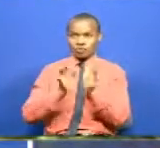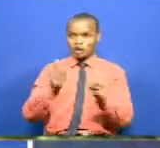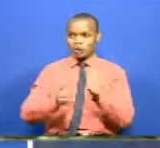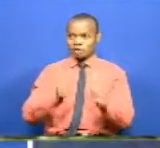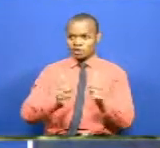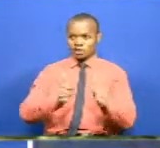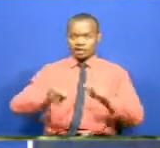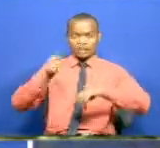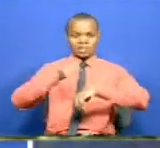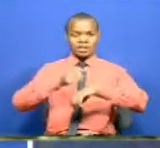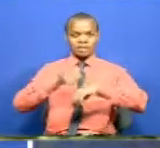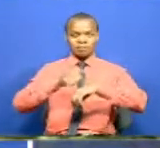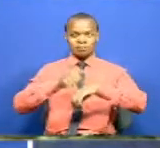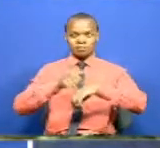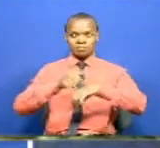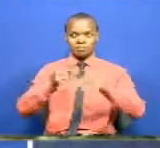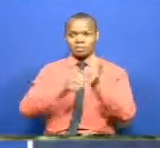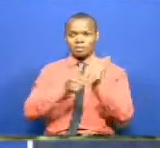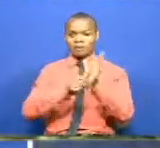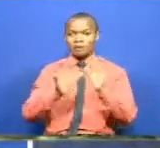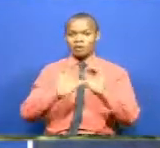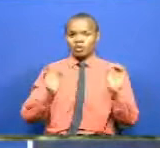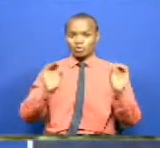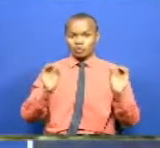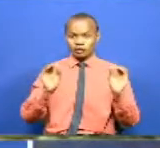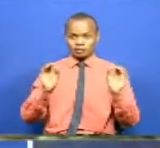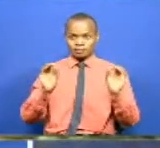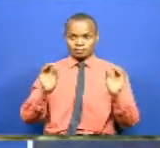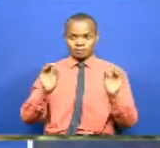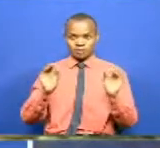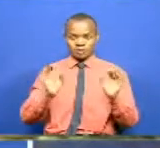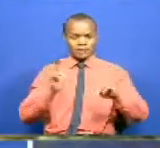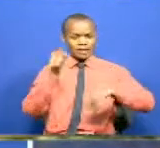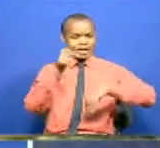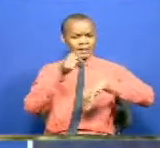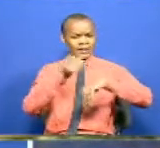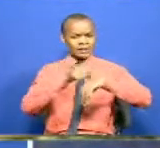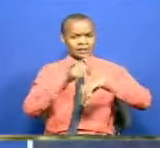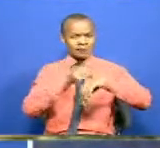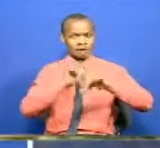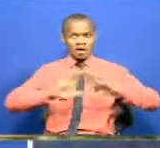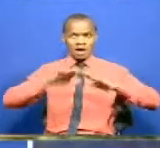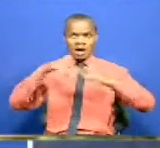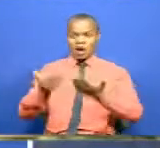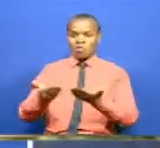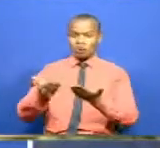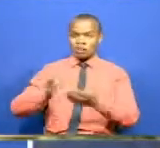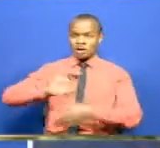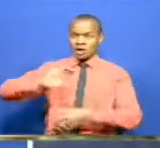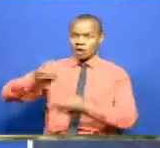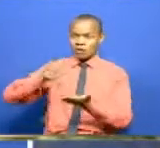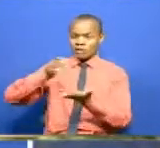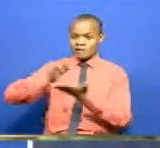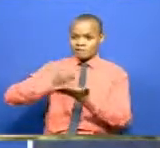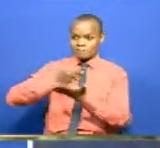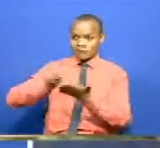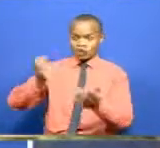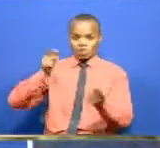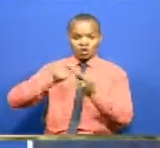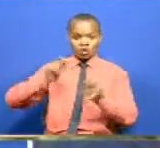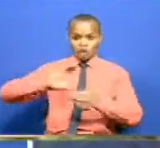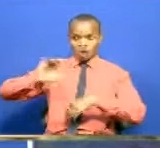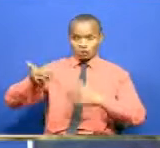without pressure. And the issue of lack of or non-disbursement of county funds to counties does not